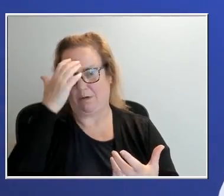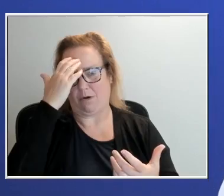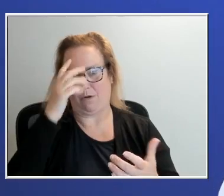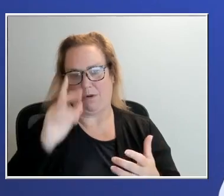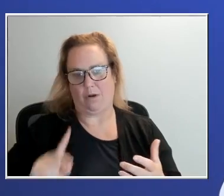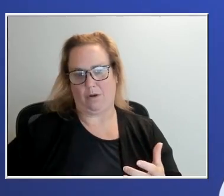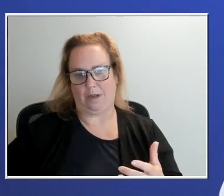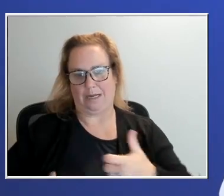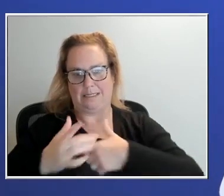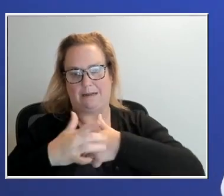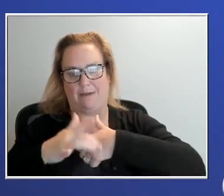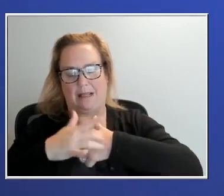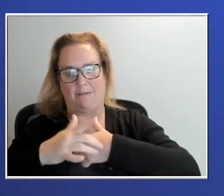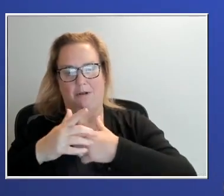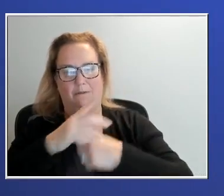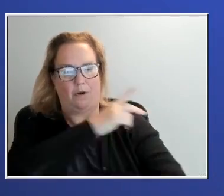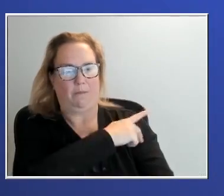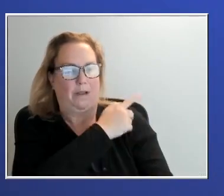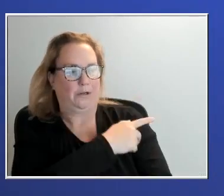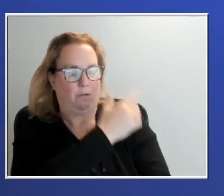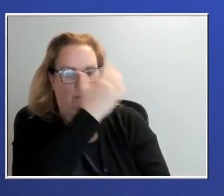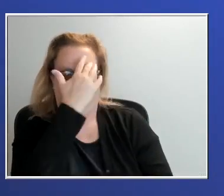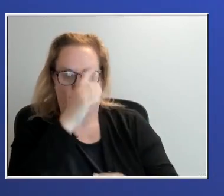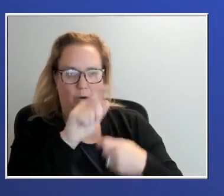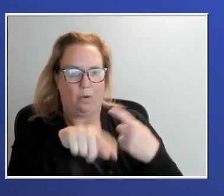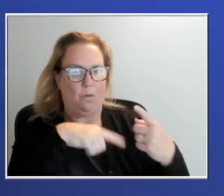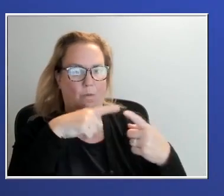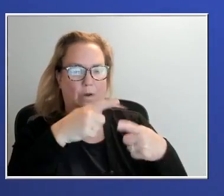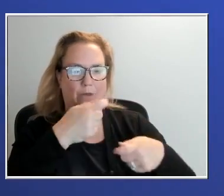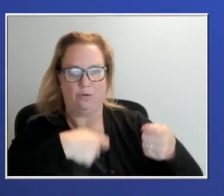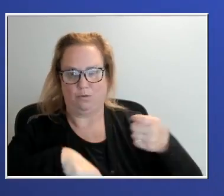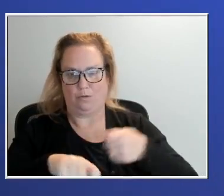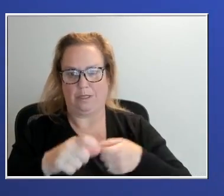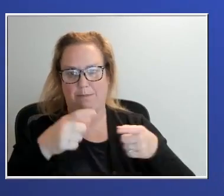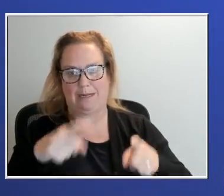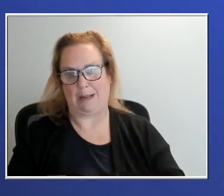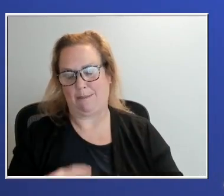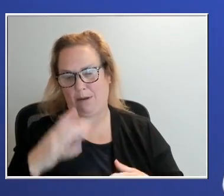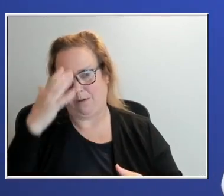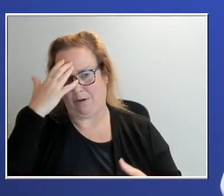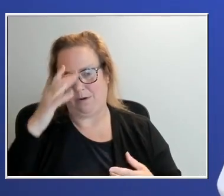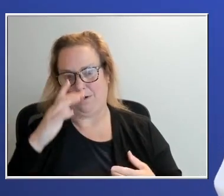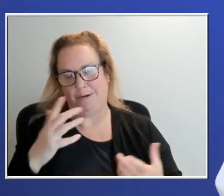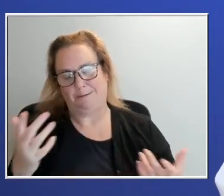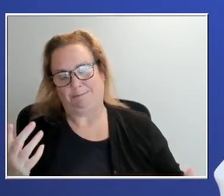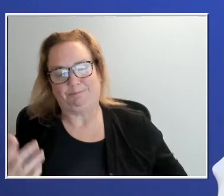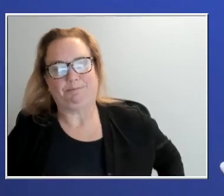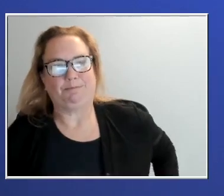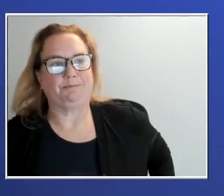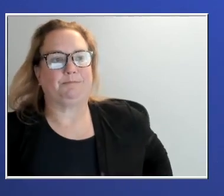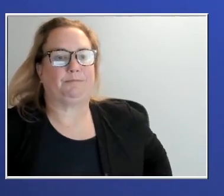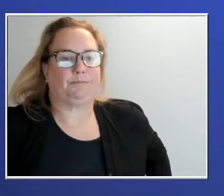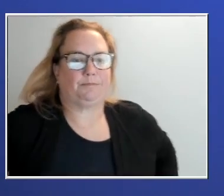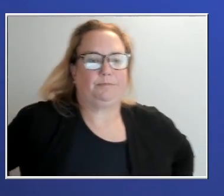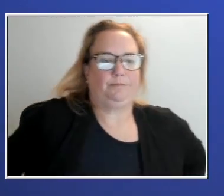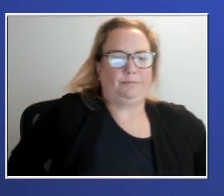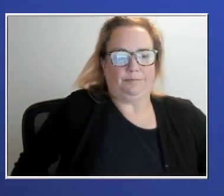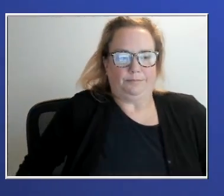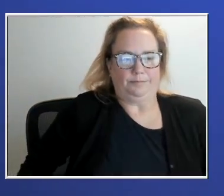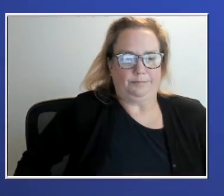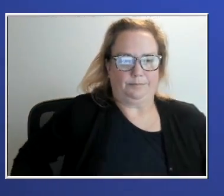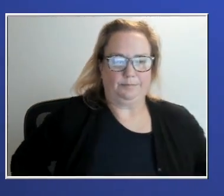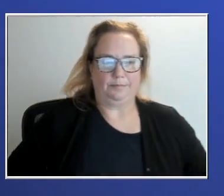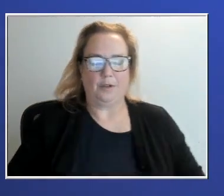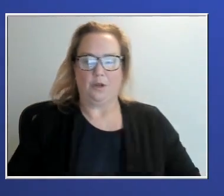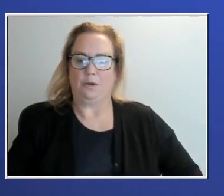available for a patient. We don't know when the transplant's going to happen. In a very, if you want to do the study the best way, you should say, okay,